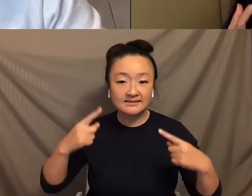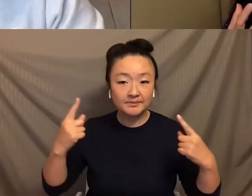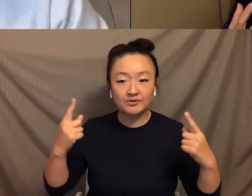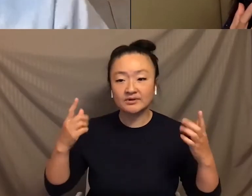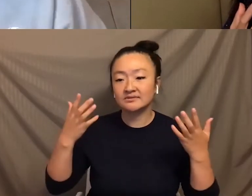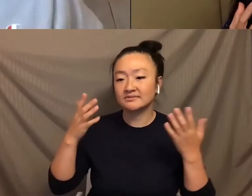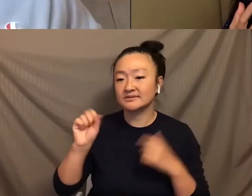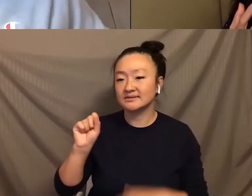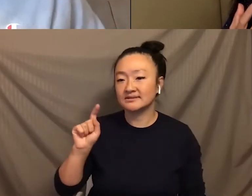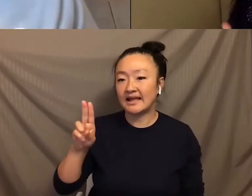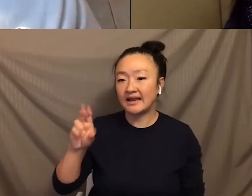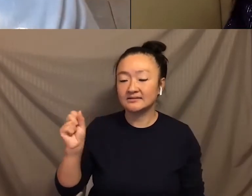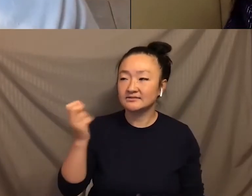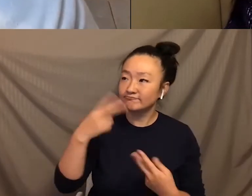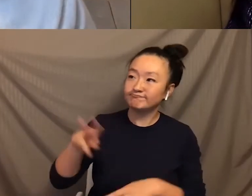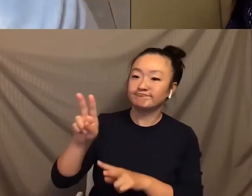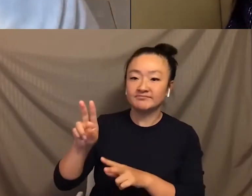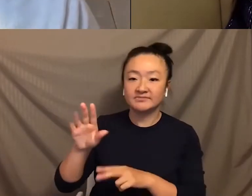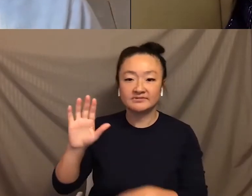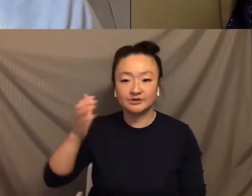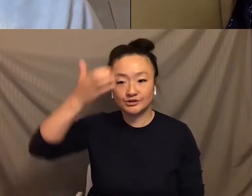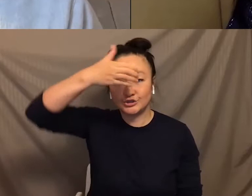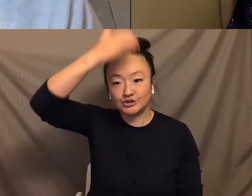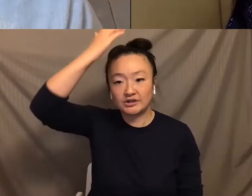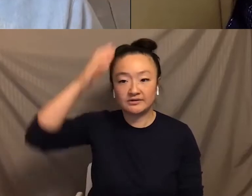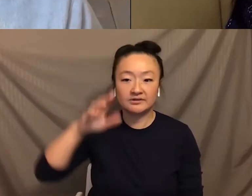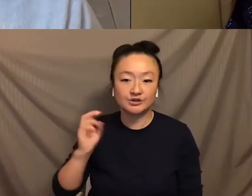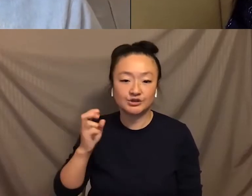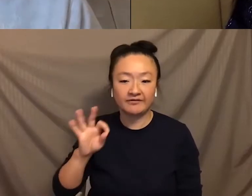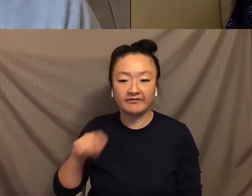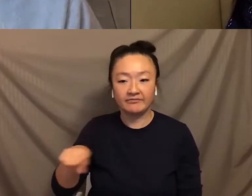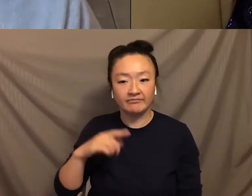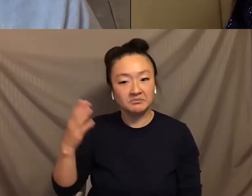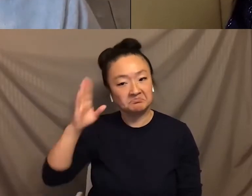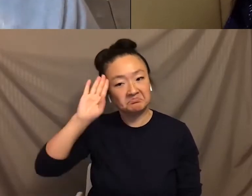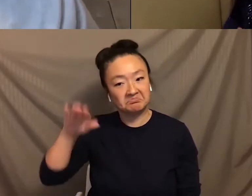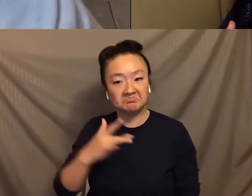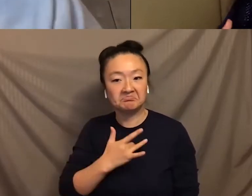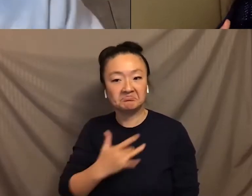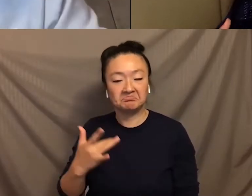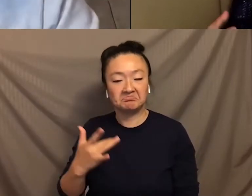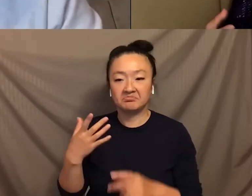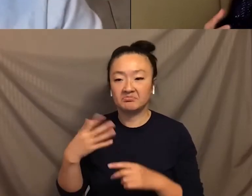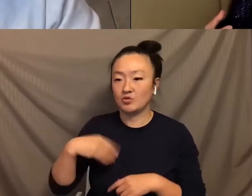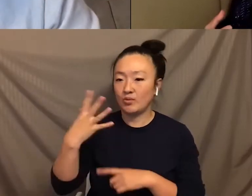the chef. And the chef, as you know, is often the white male, right?